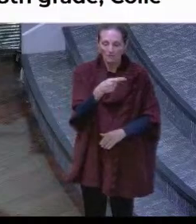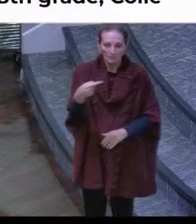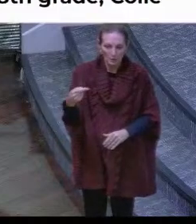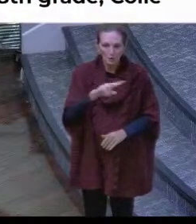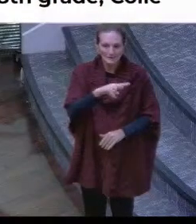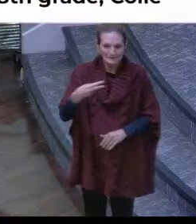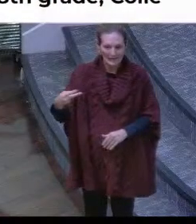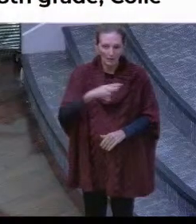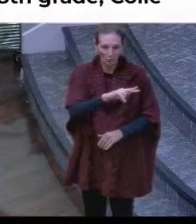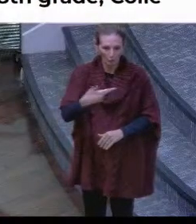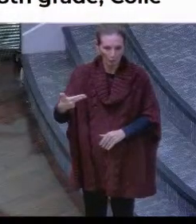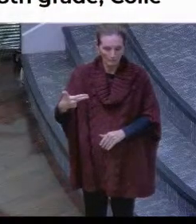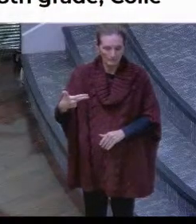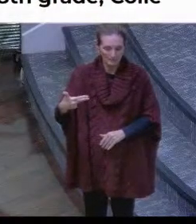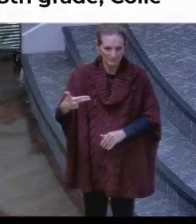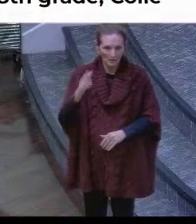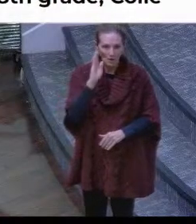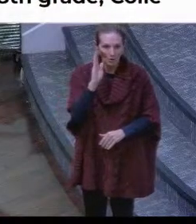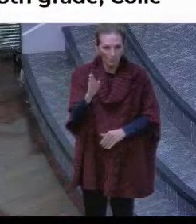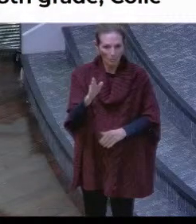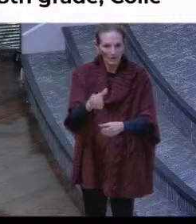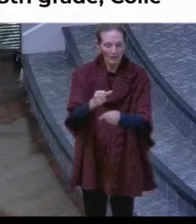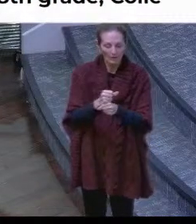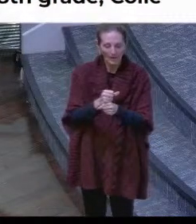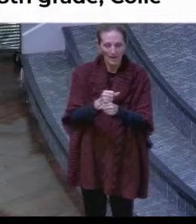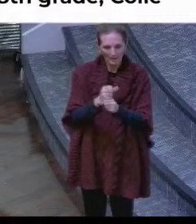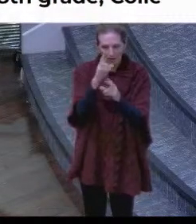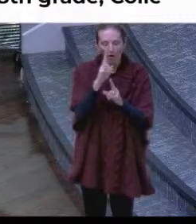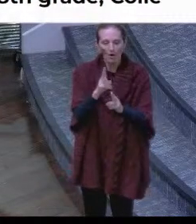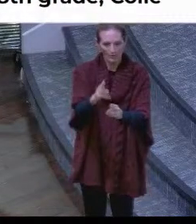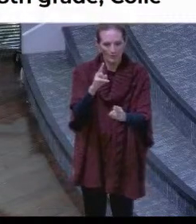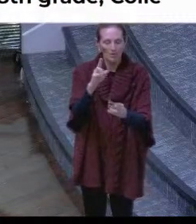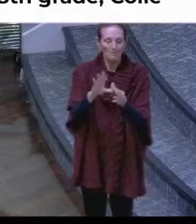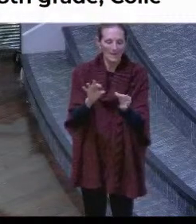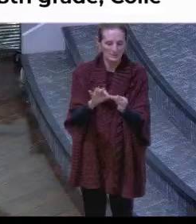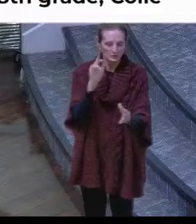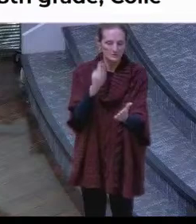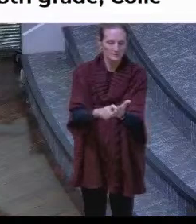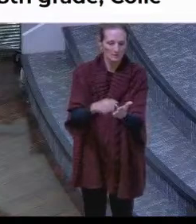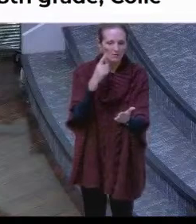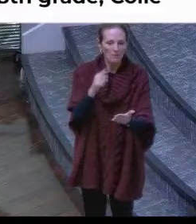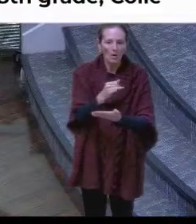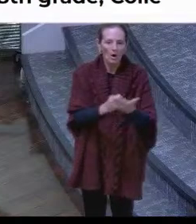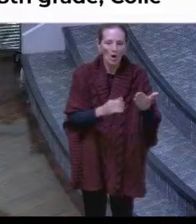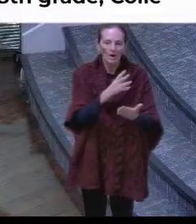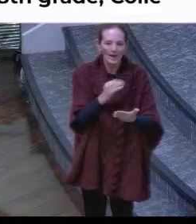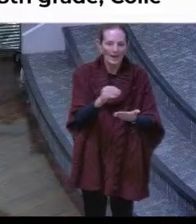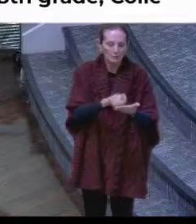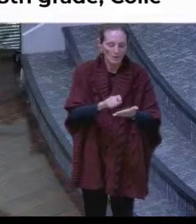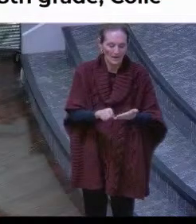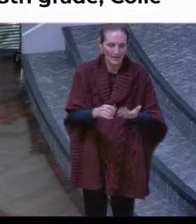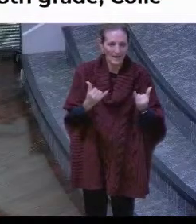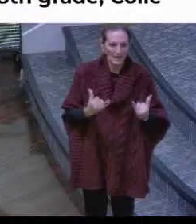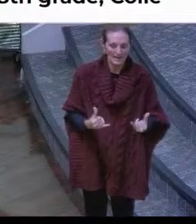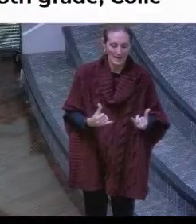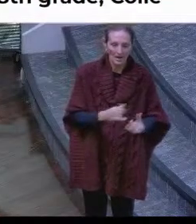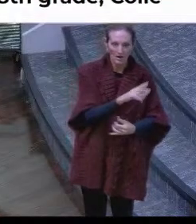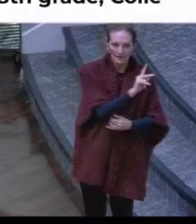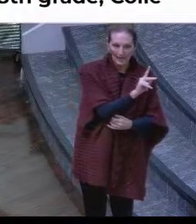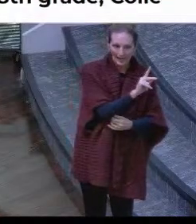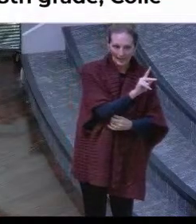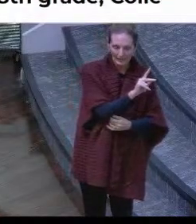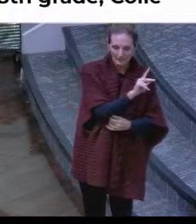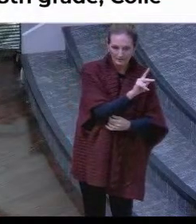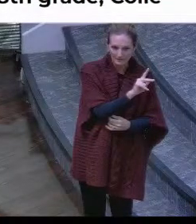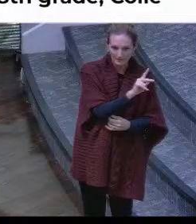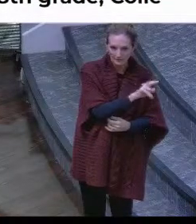third place, or received honorable mention across 4 divisions for both art and writing. Those divisions were K-2, 3